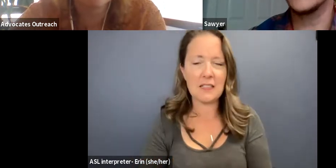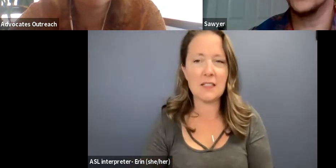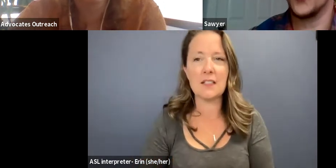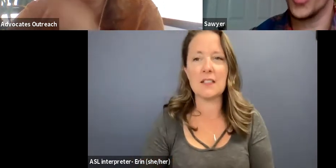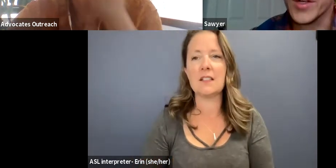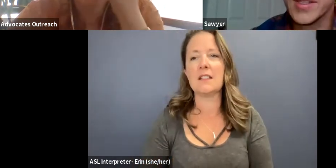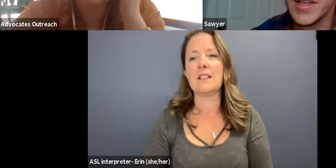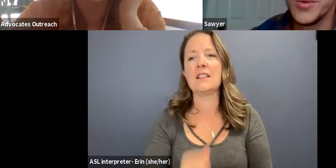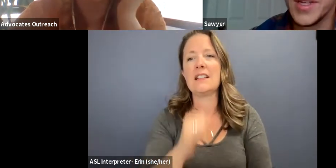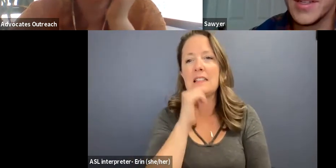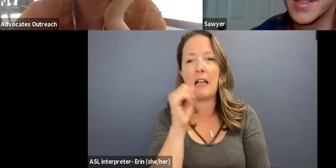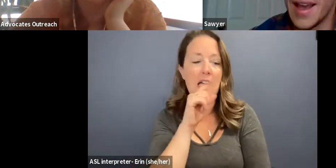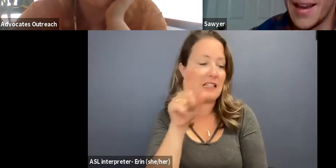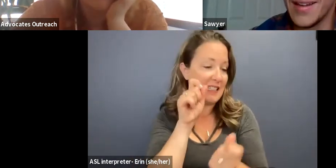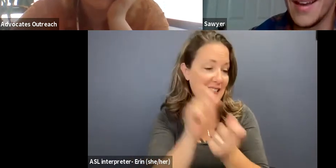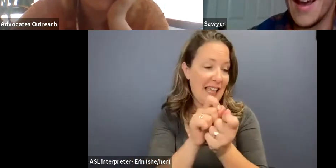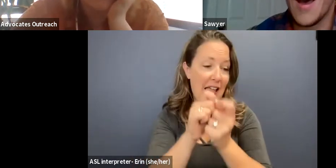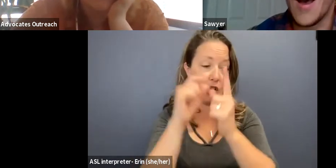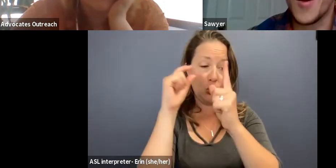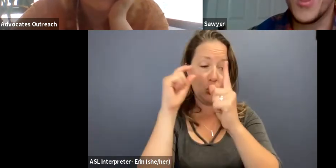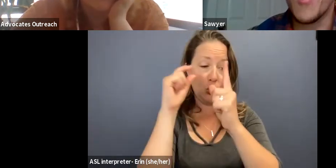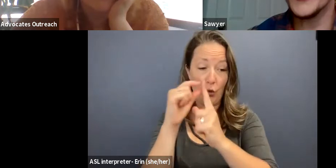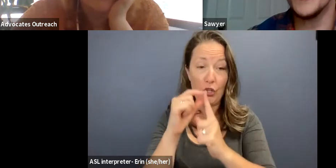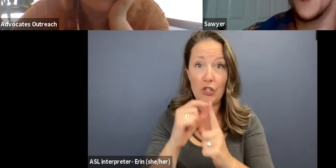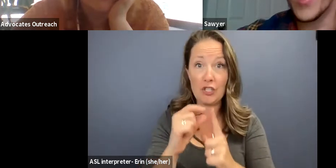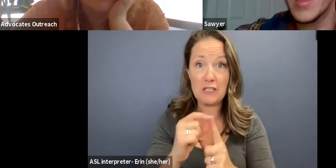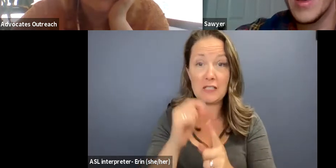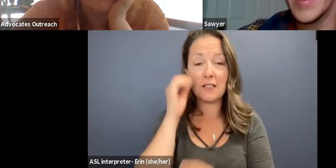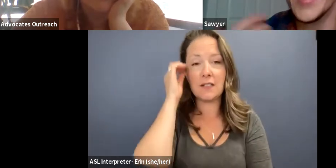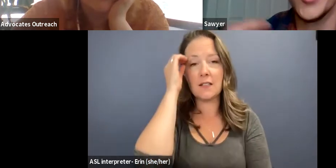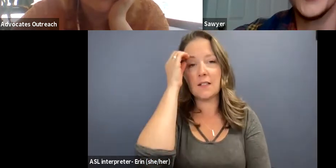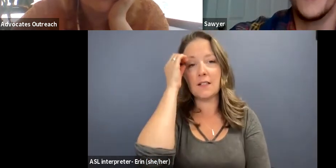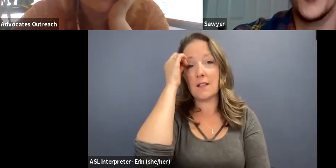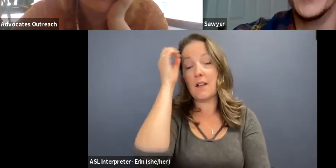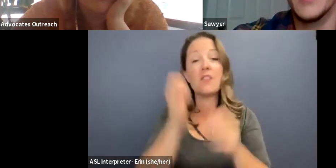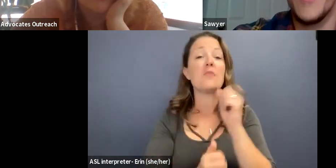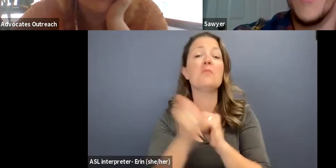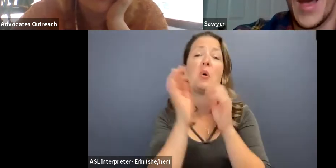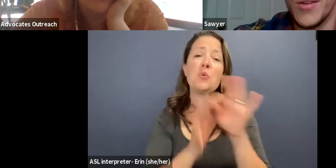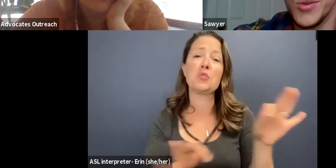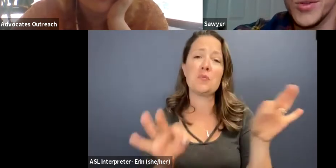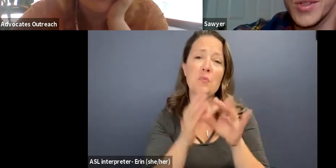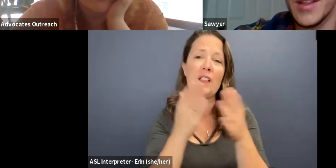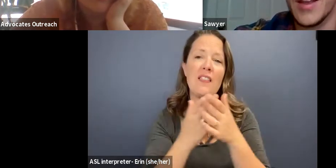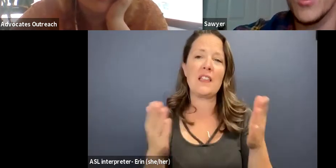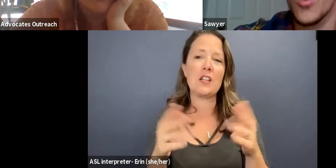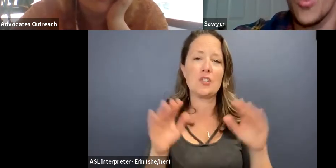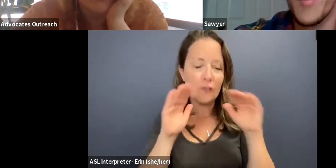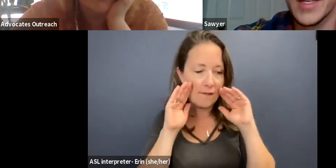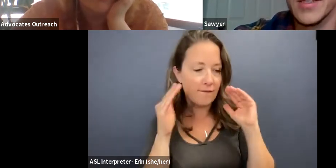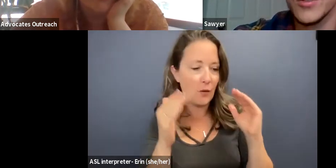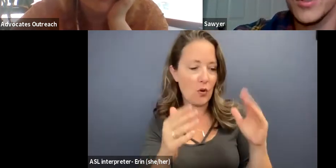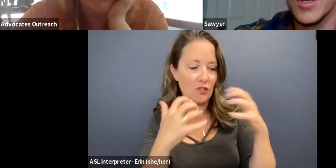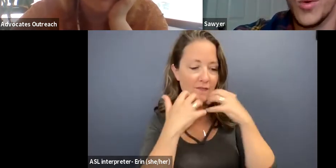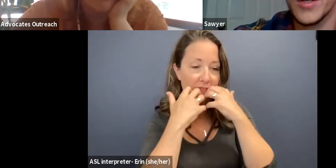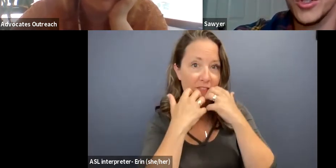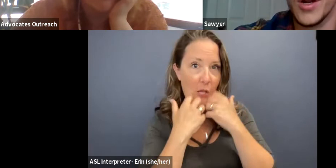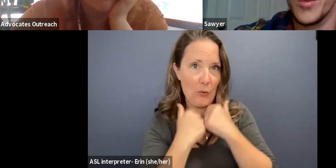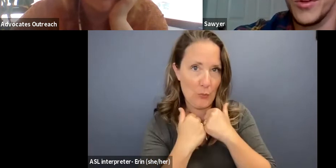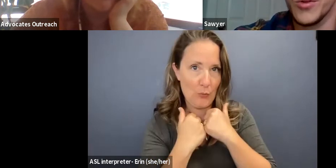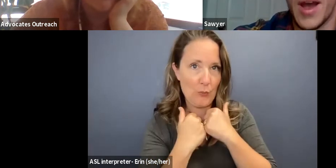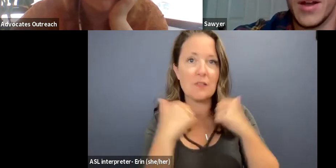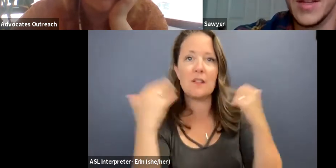yeah, I think what I'll do is I'll just like, I'll send out the a copy of this